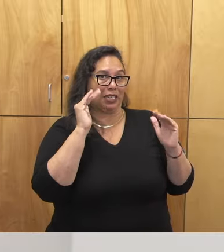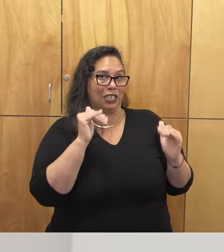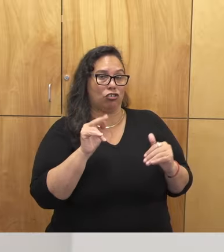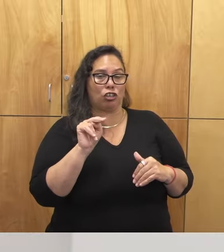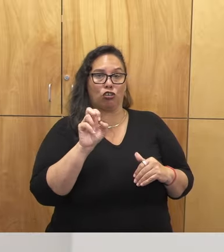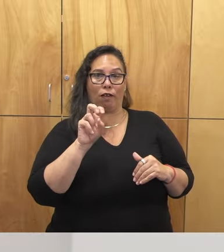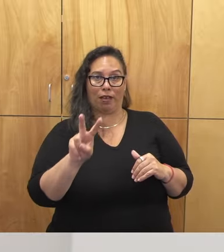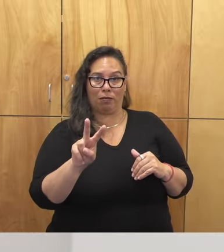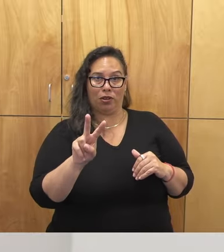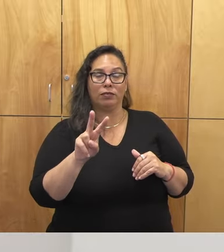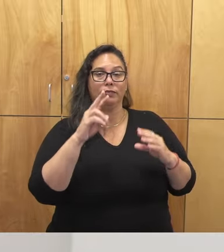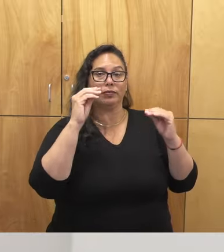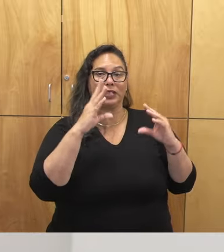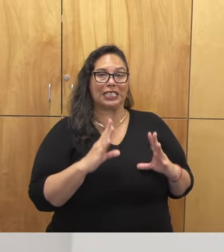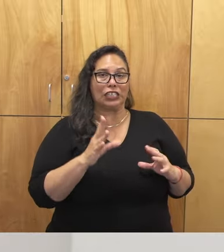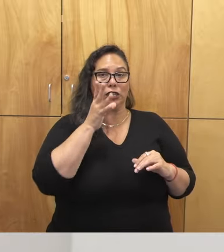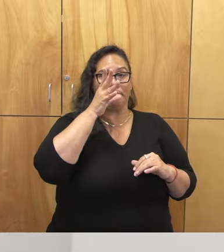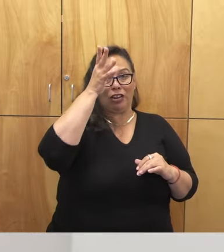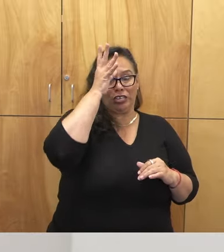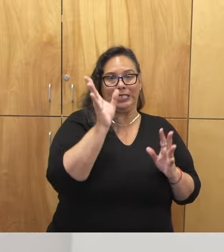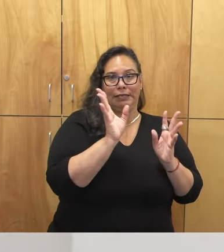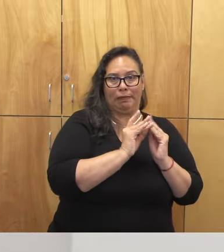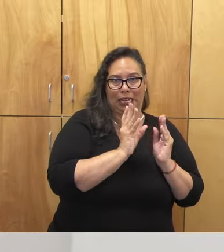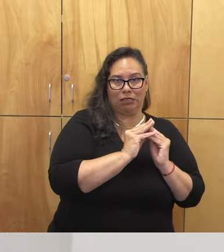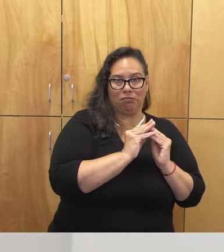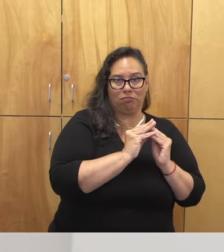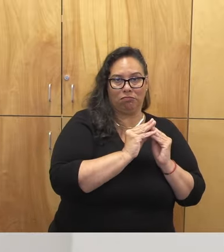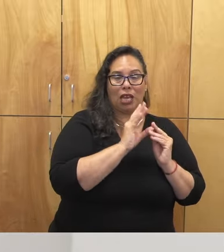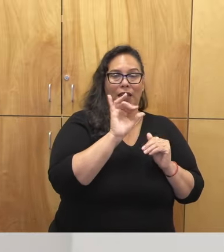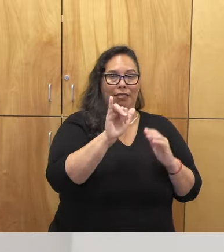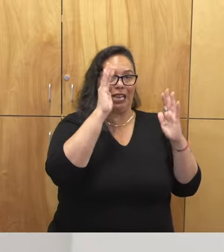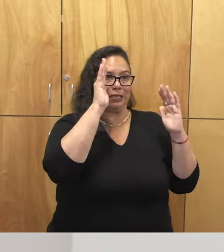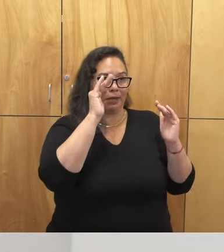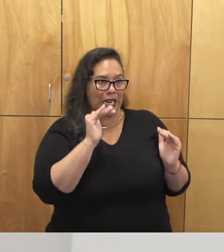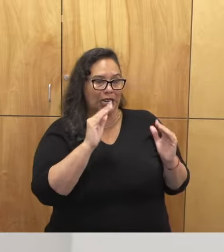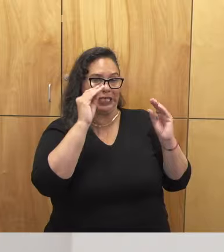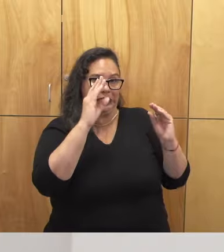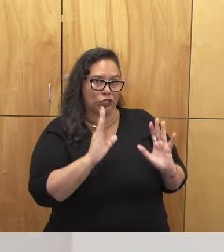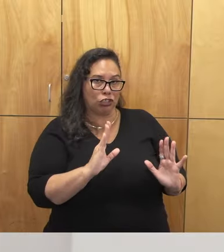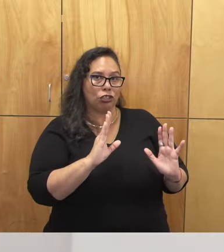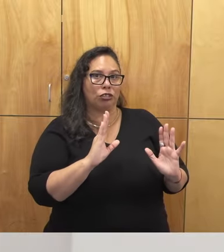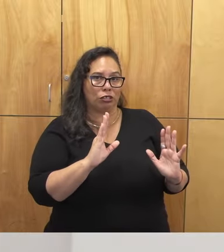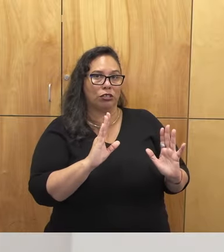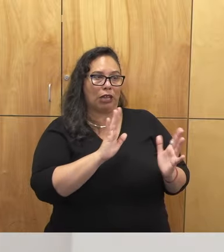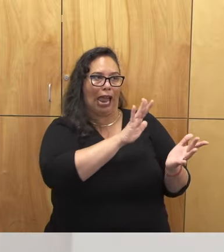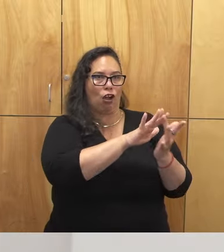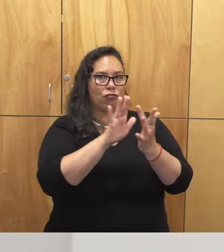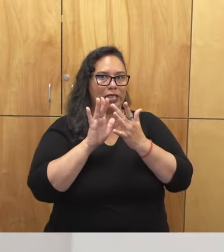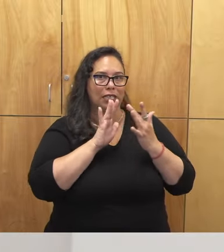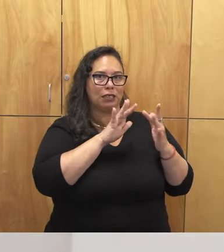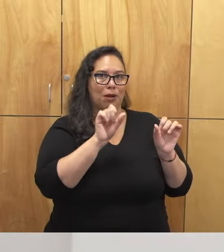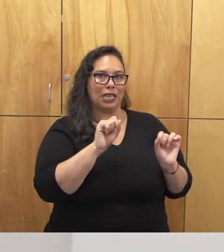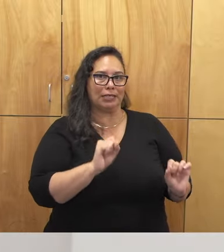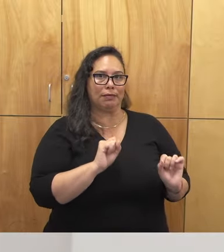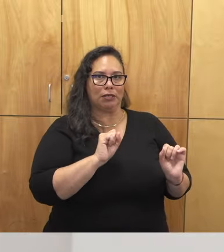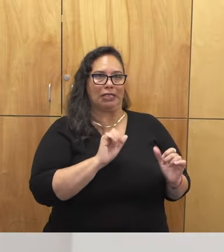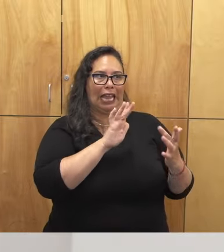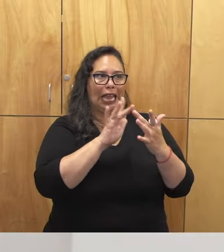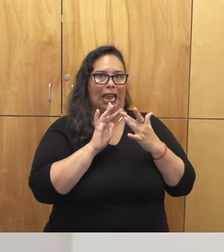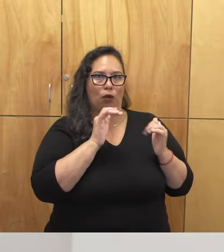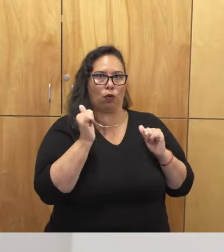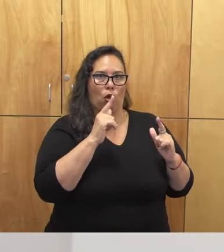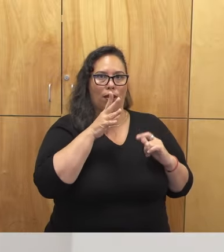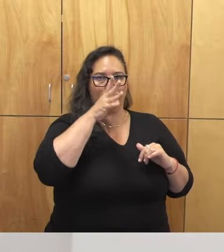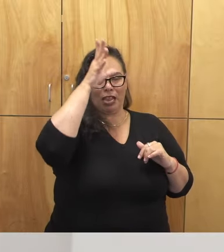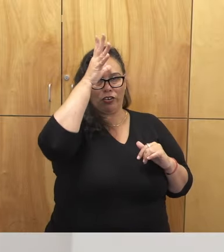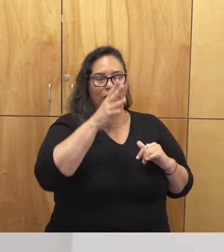November that a teacher and the parent meet for a parent conference. So that's an expectation. The teachers make that all the outreach possible to connect with every parent. Great